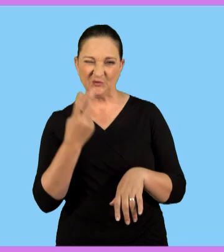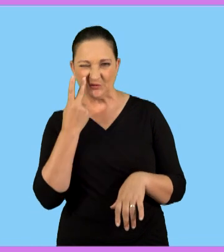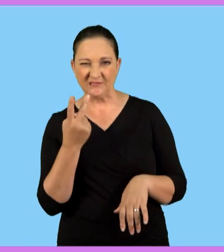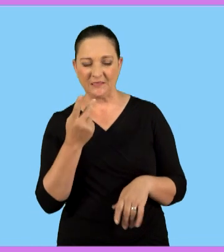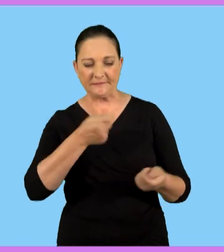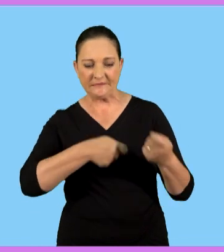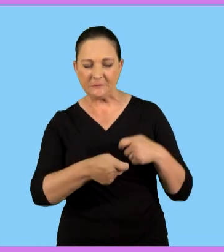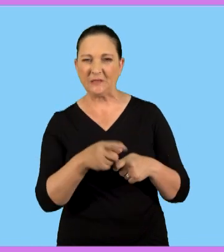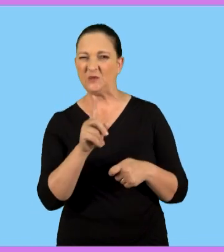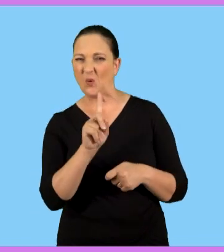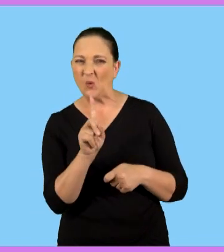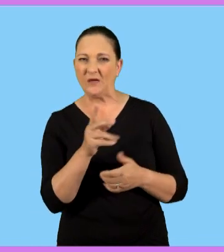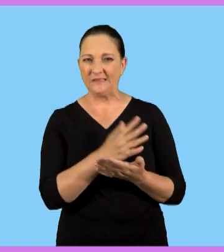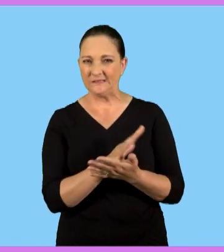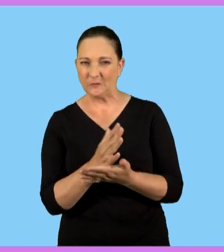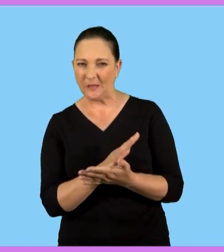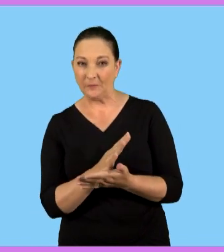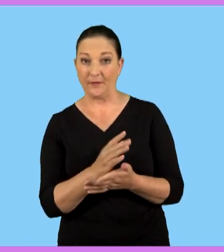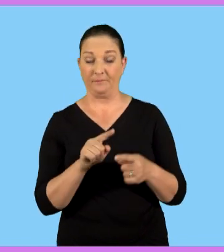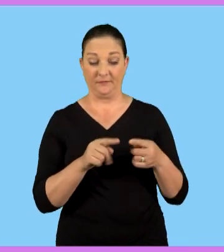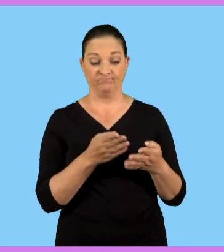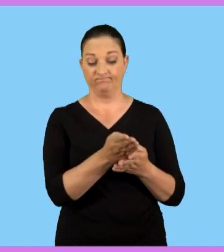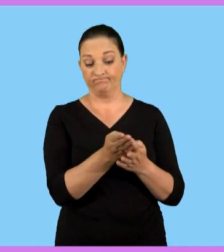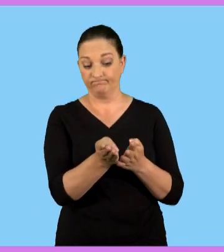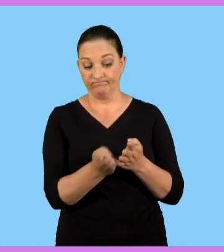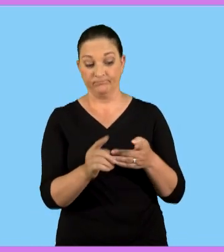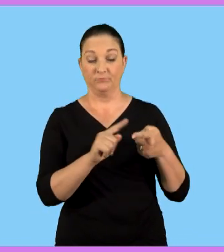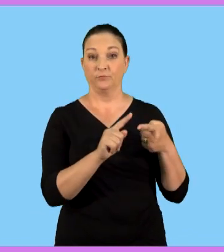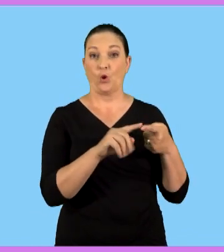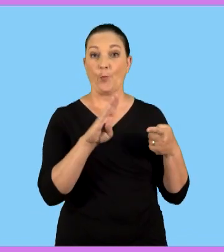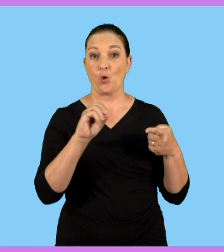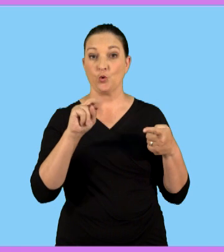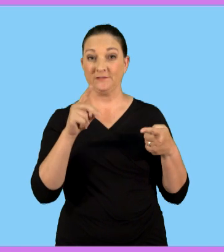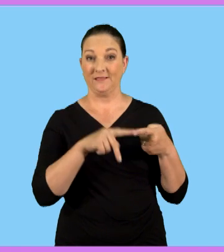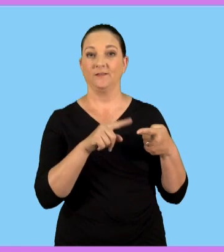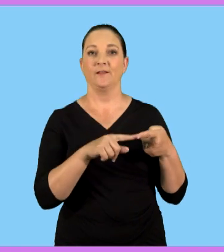the type of expense. So a bond would be fixed.